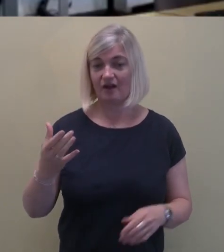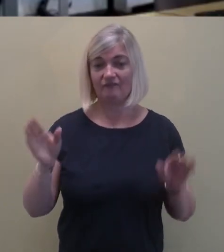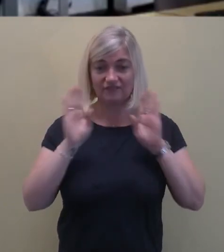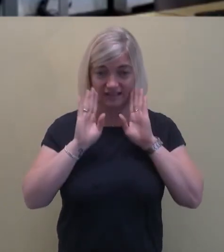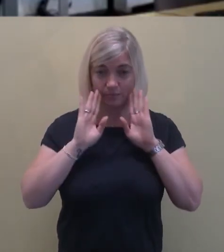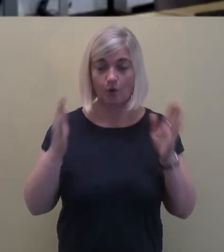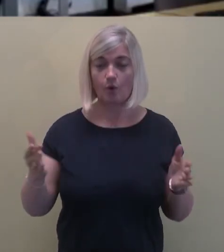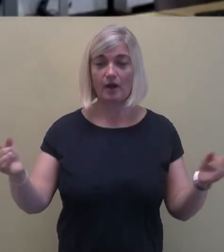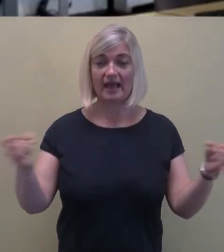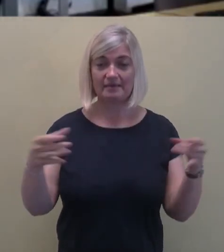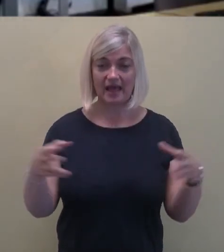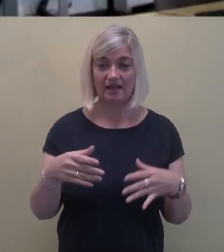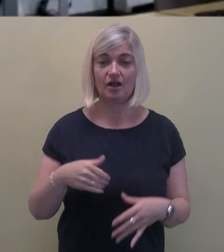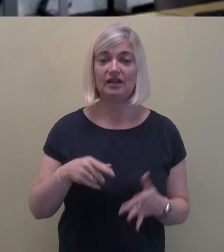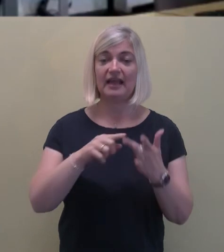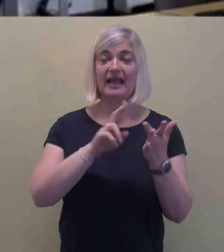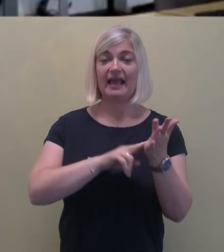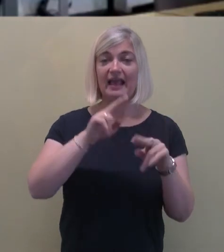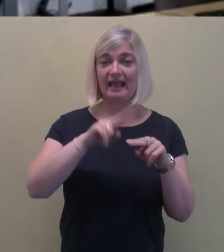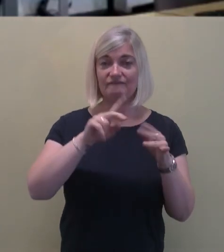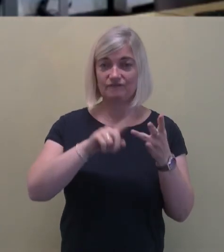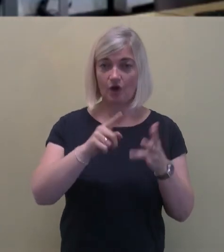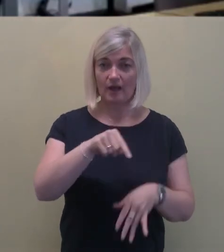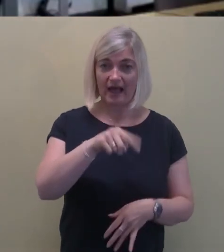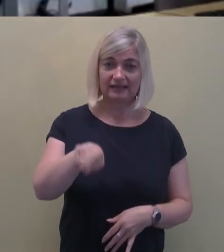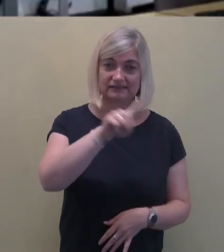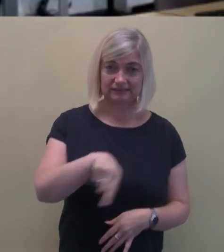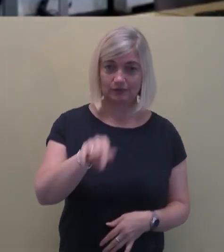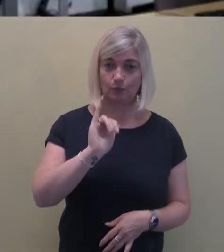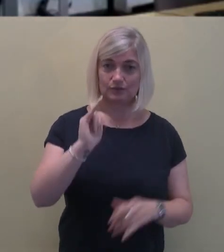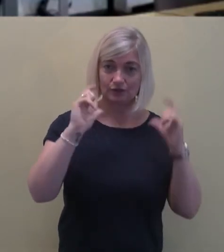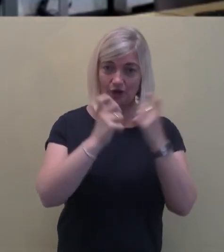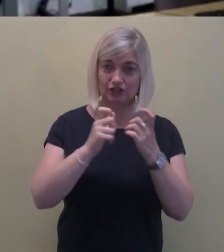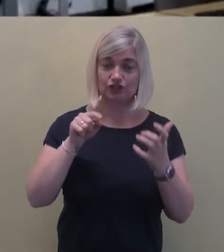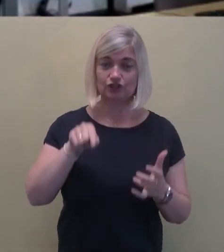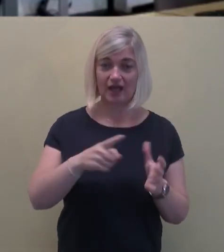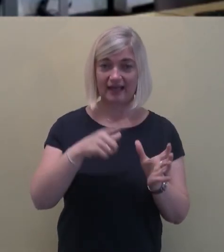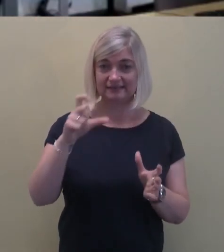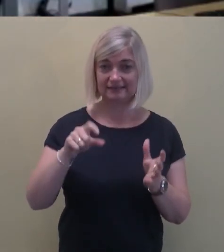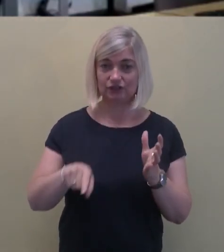answer your question, please do send us a direct mail on Facebook, or you can email us on